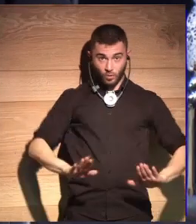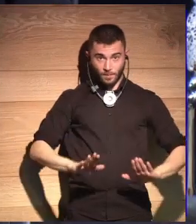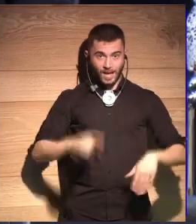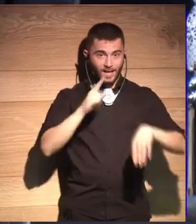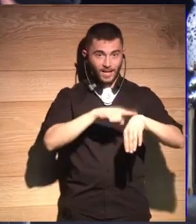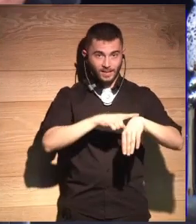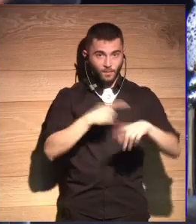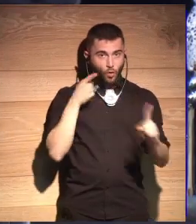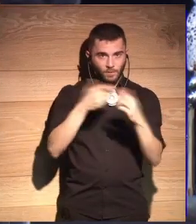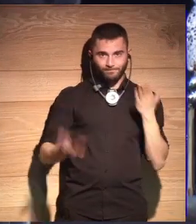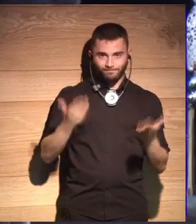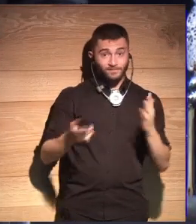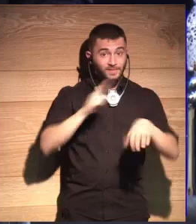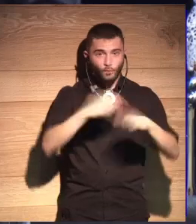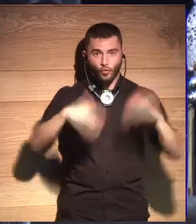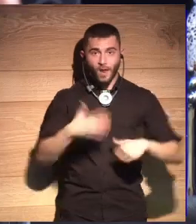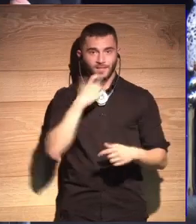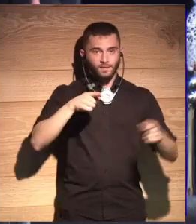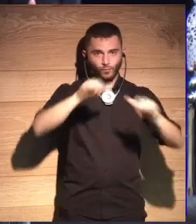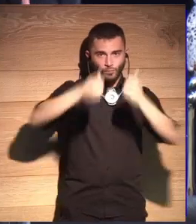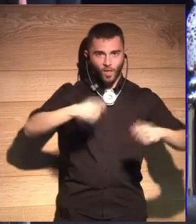always following or chasing the last